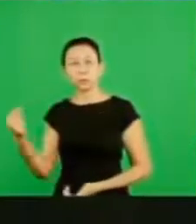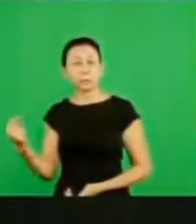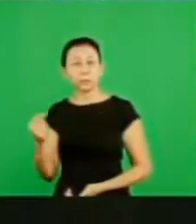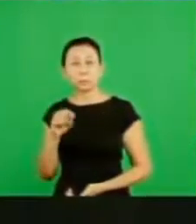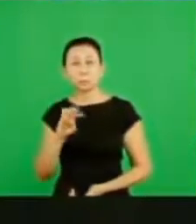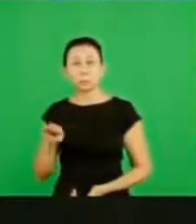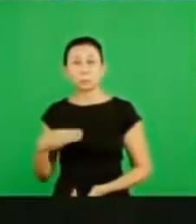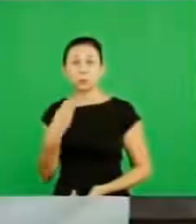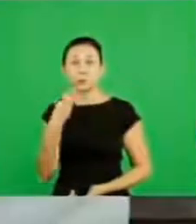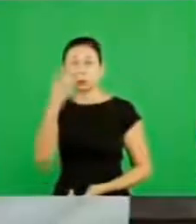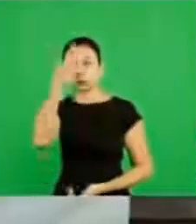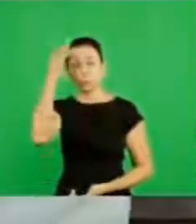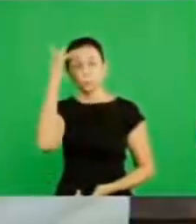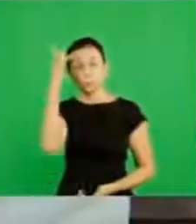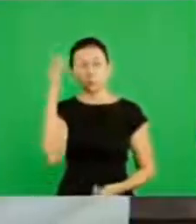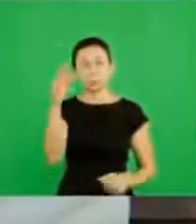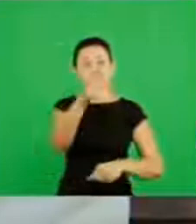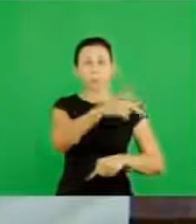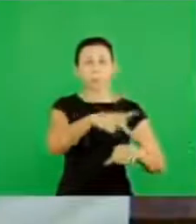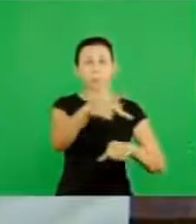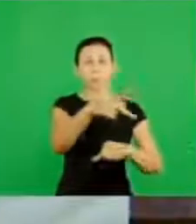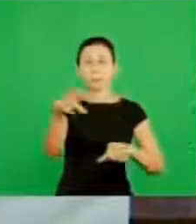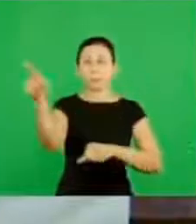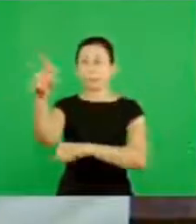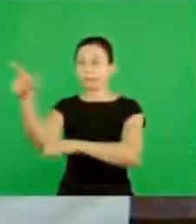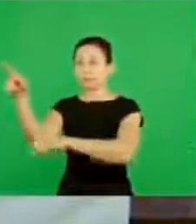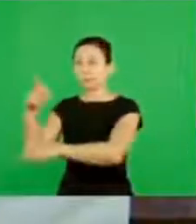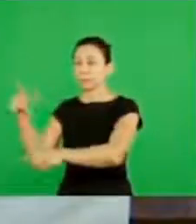the world. Millions of people migrating,